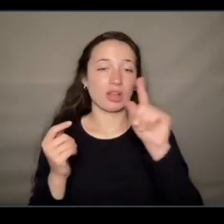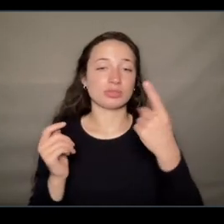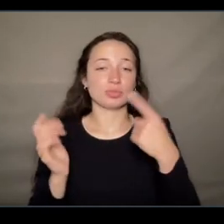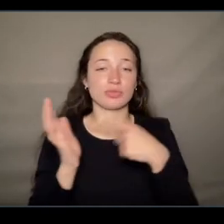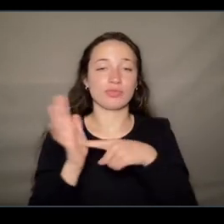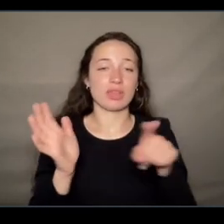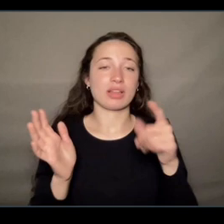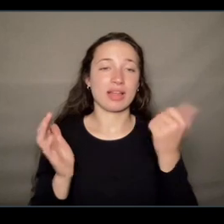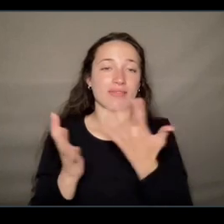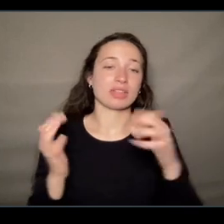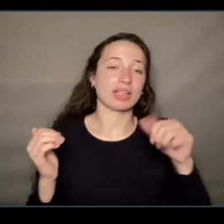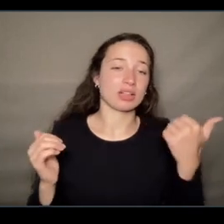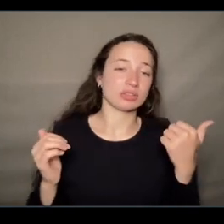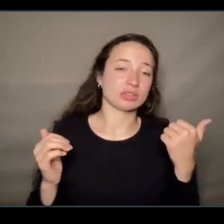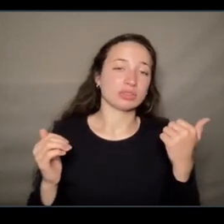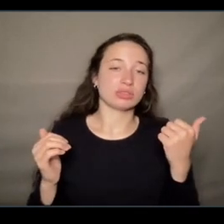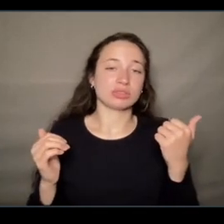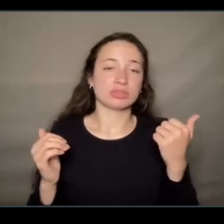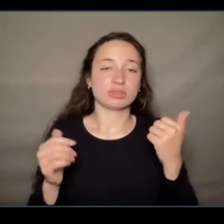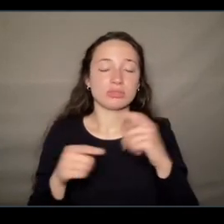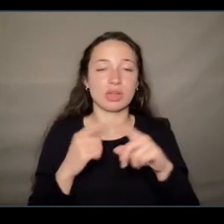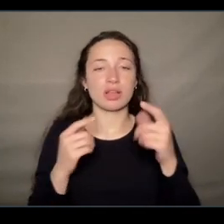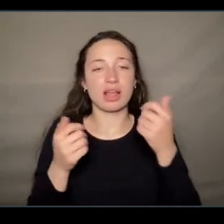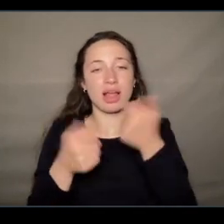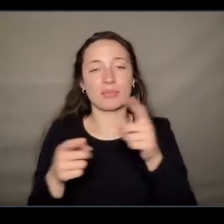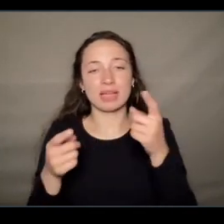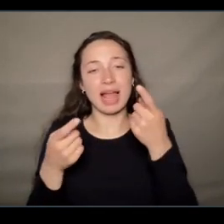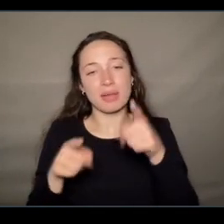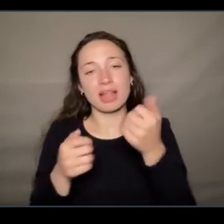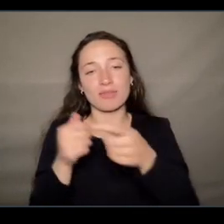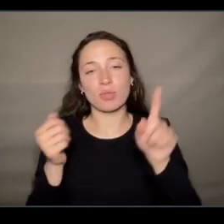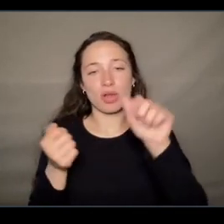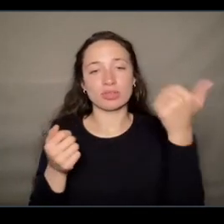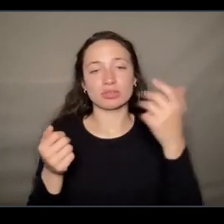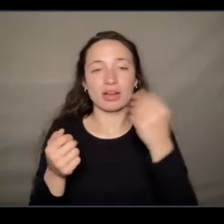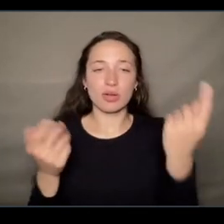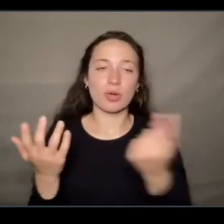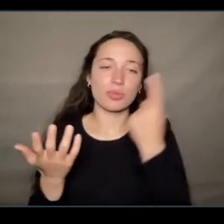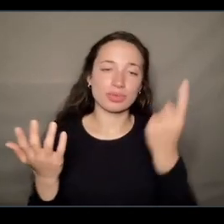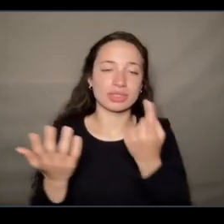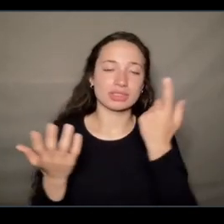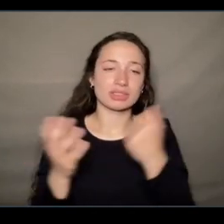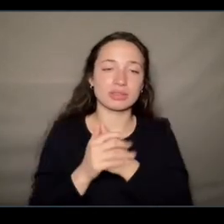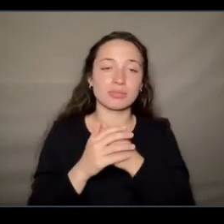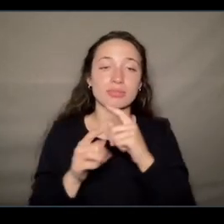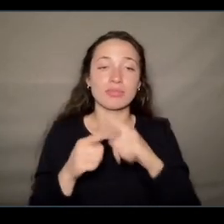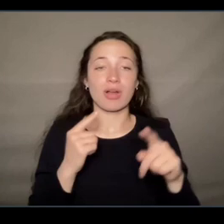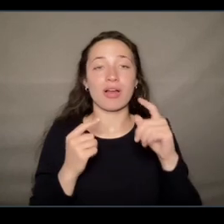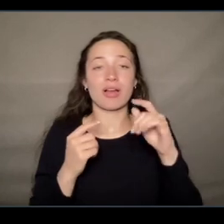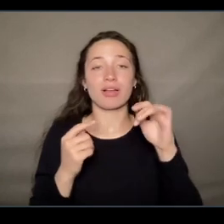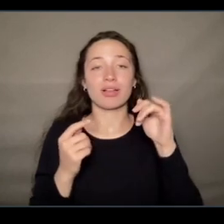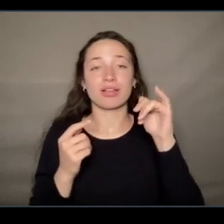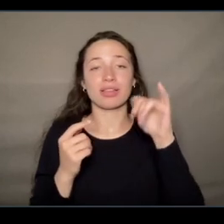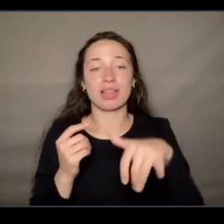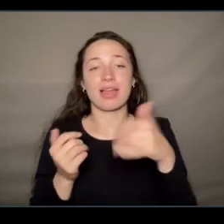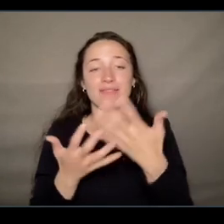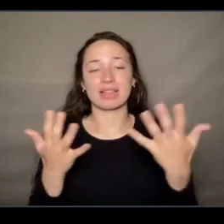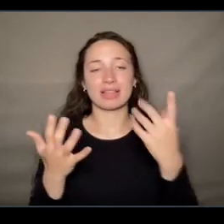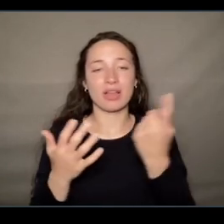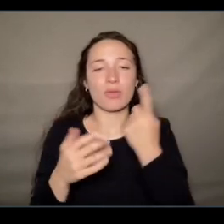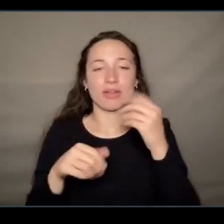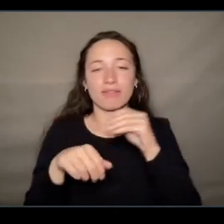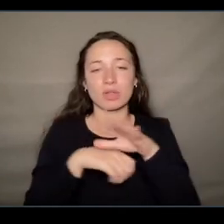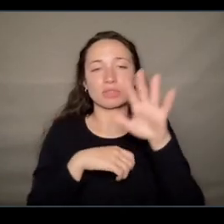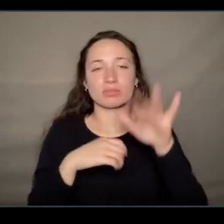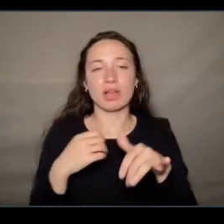only reflecting everything else that's happening everywhere and always, but that everything is